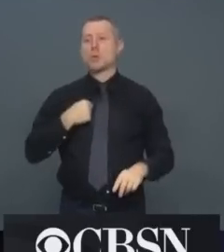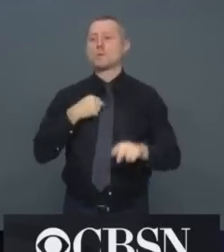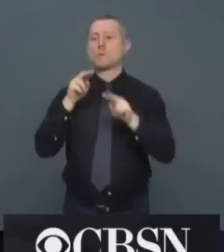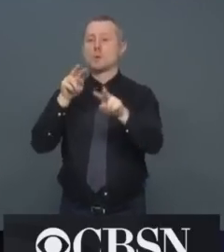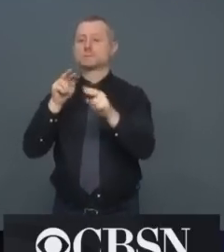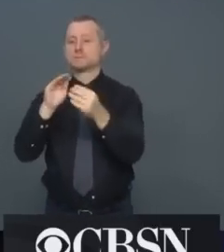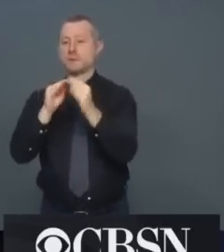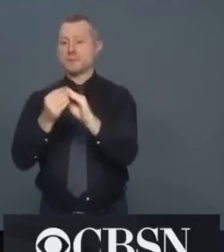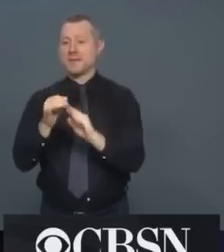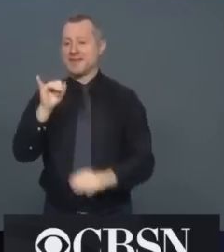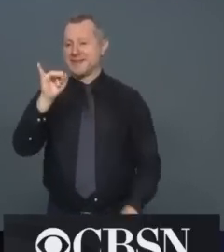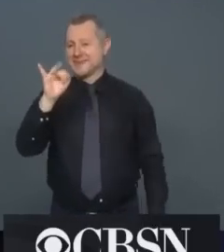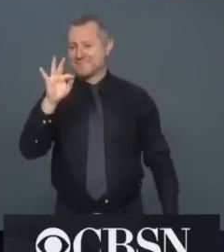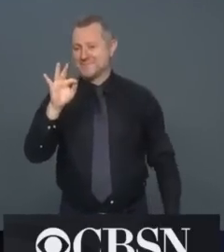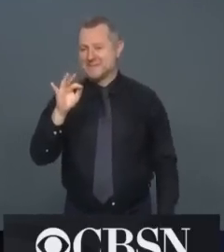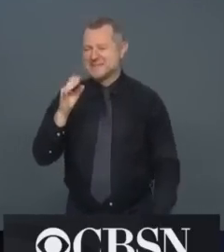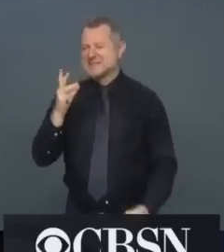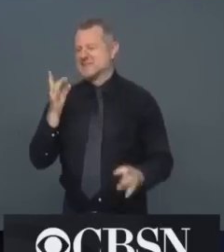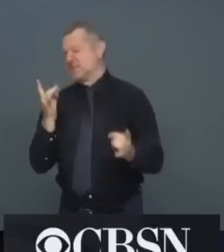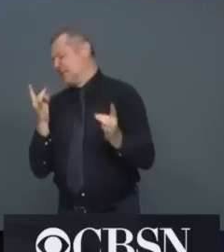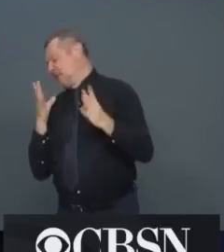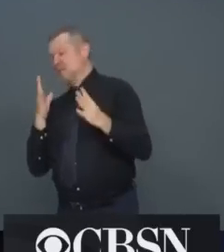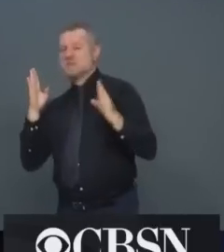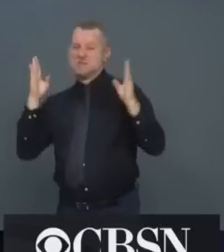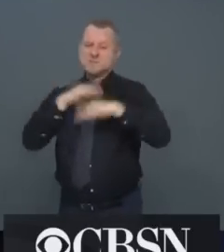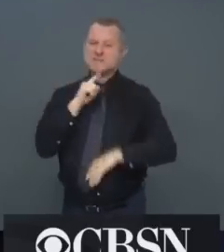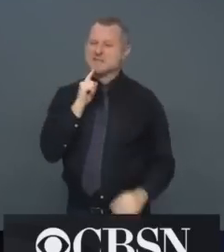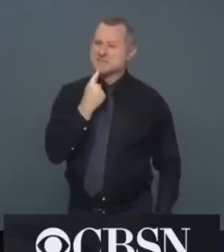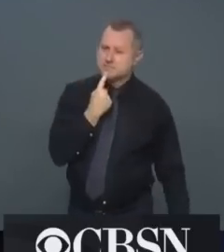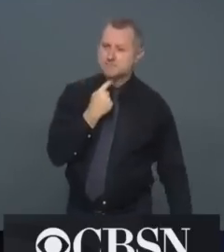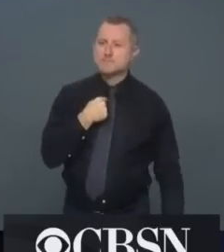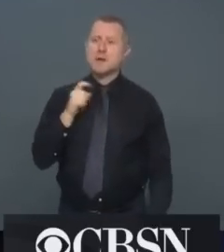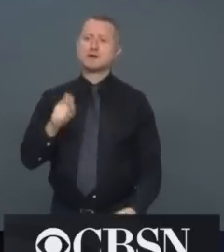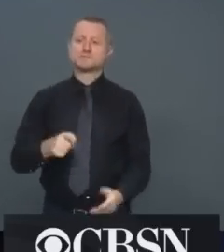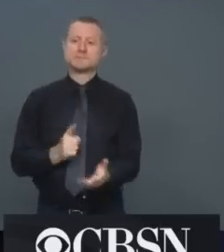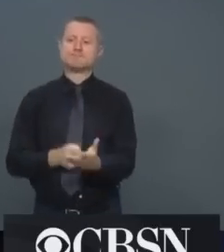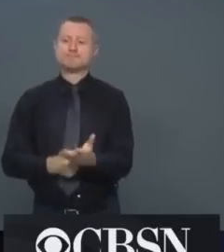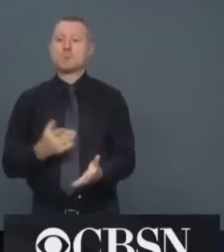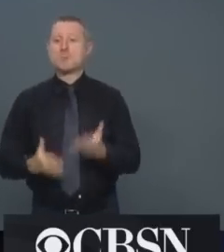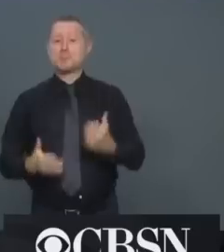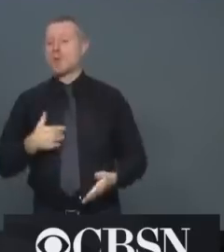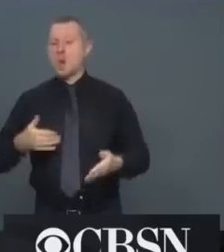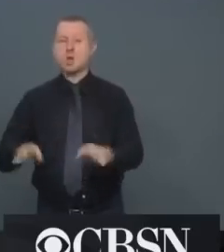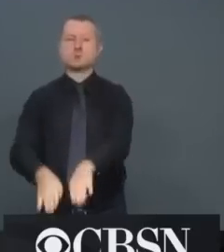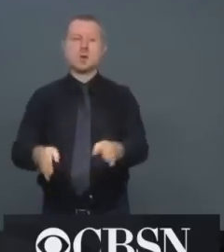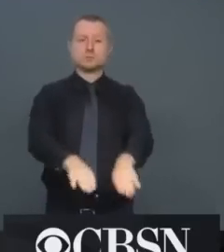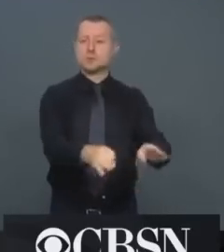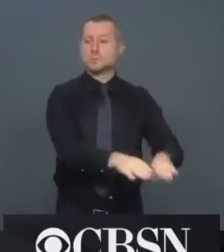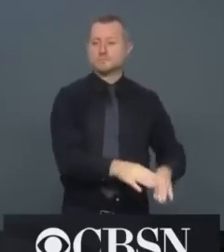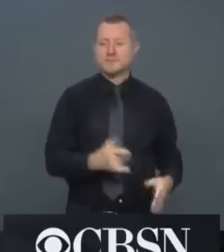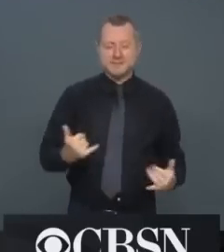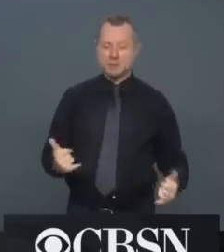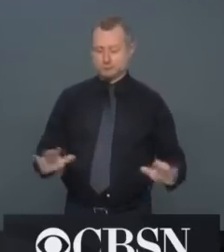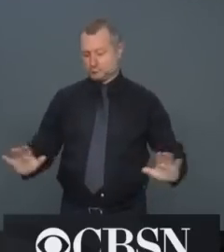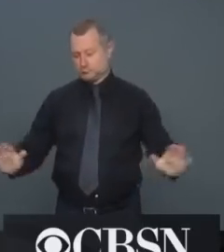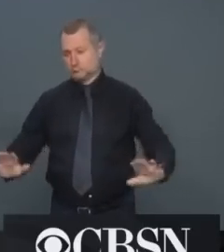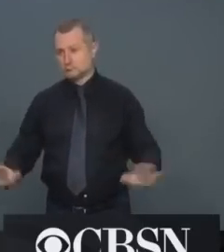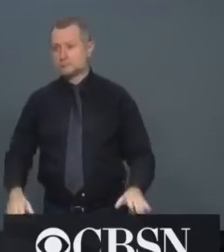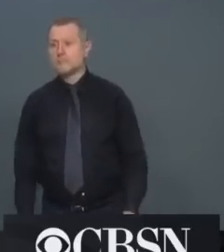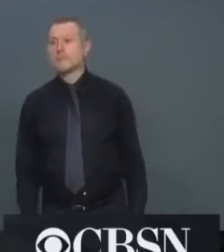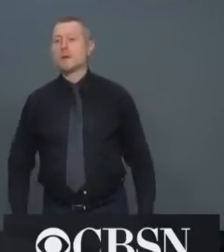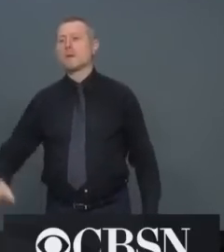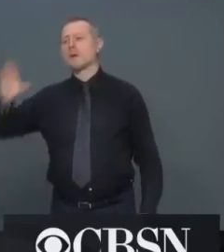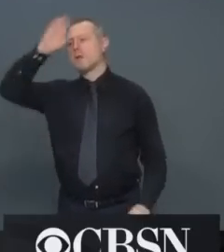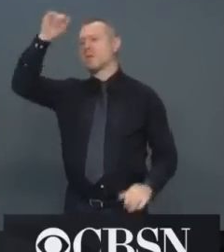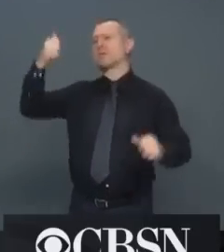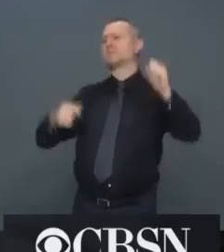then you would have to start considering closing things. But we're not at that point now. Governor, in terms of spikes, New York City